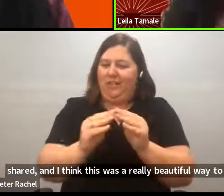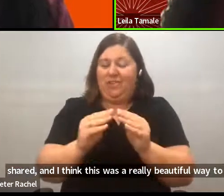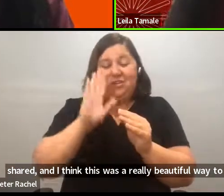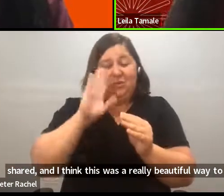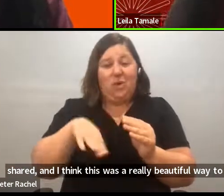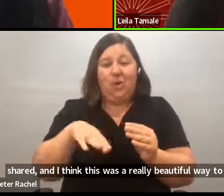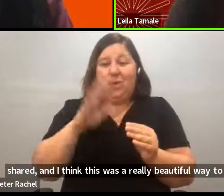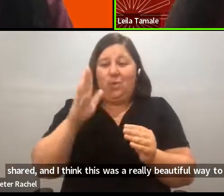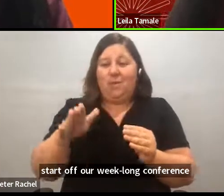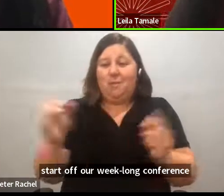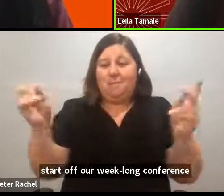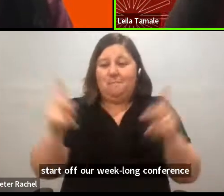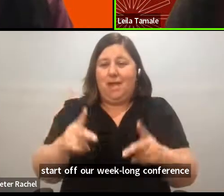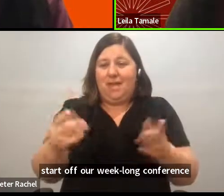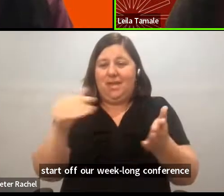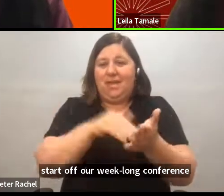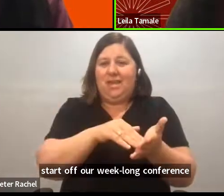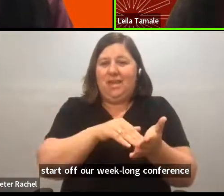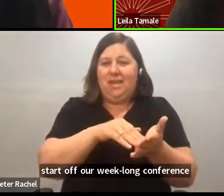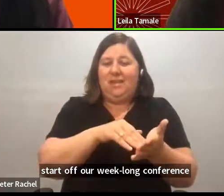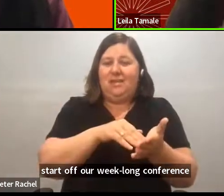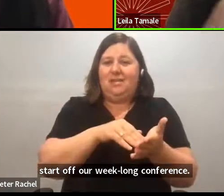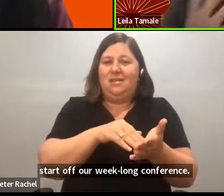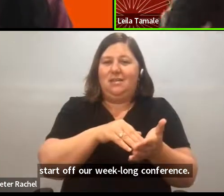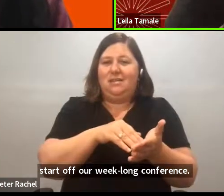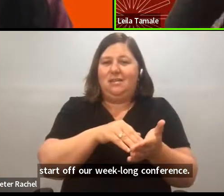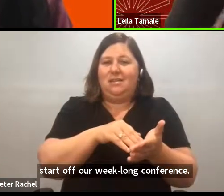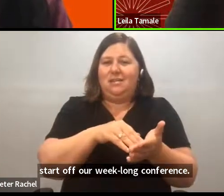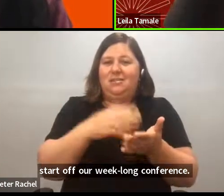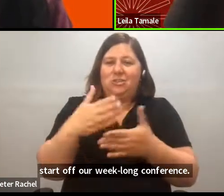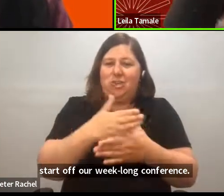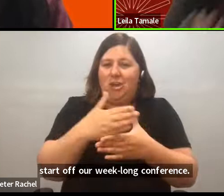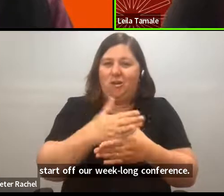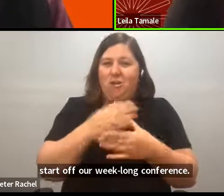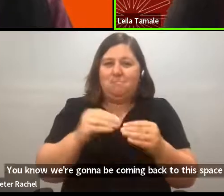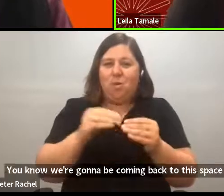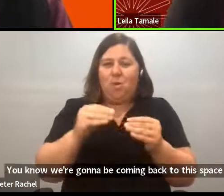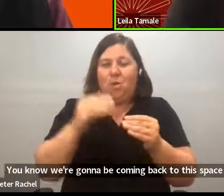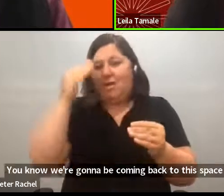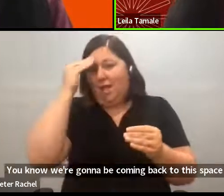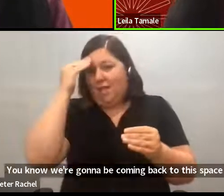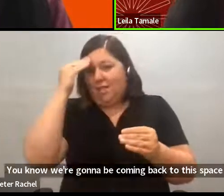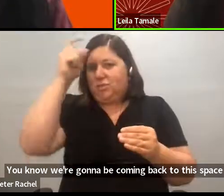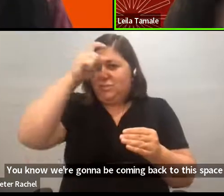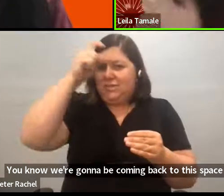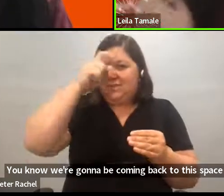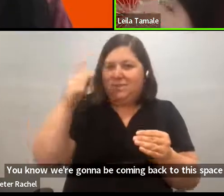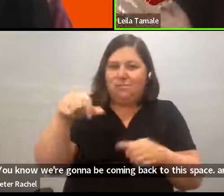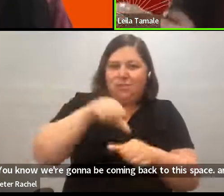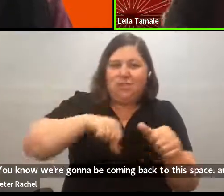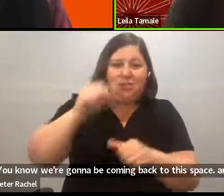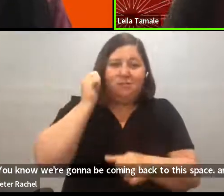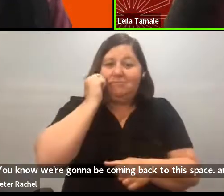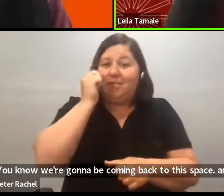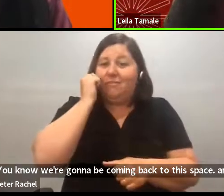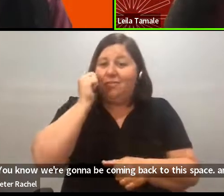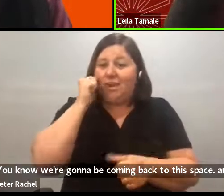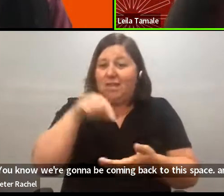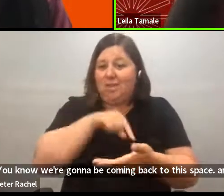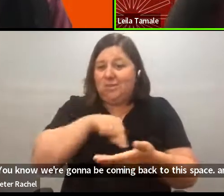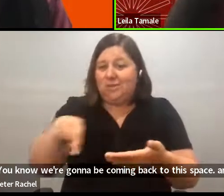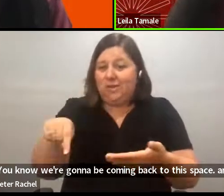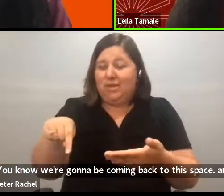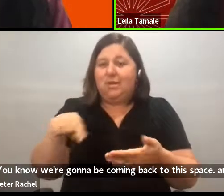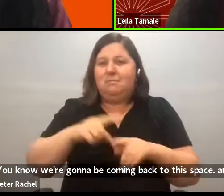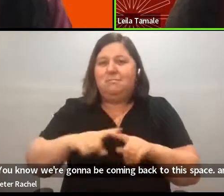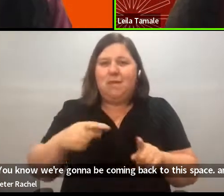be coming back to this space and sharing knowledge and wisdom with each other every day for the rest of this week.